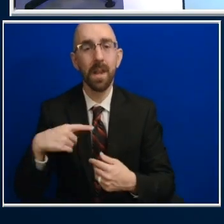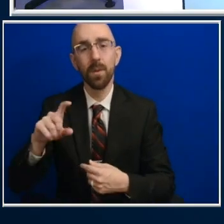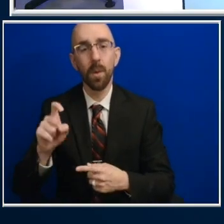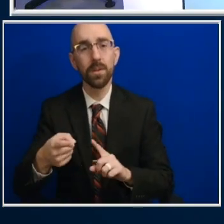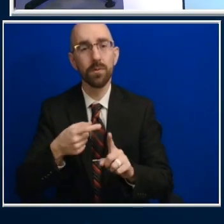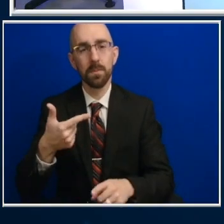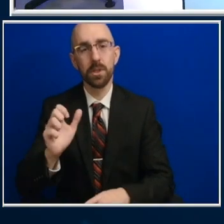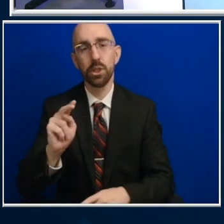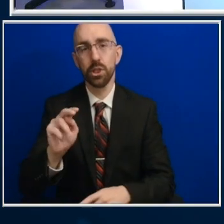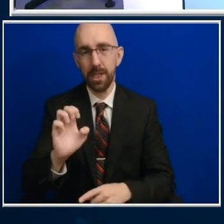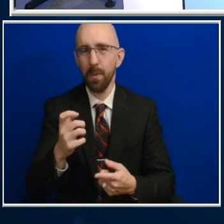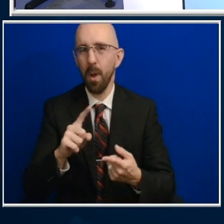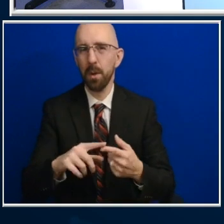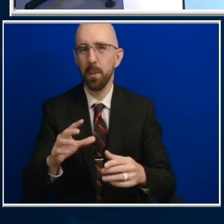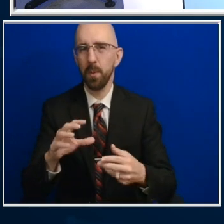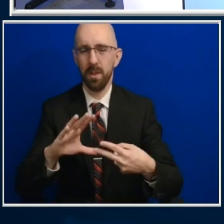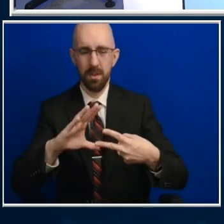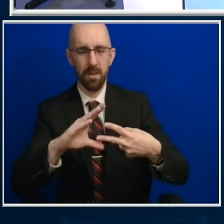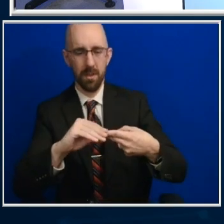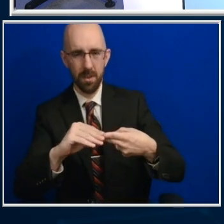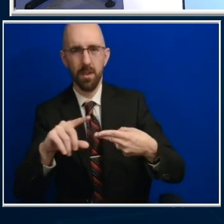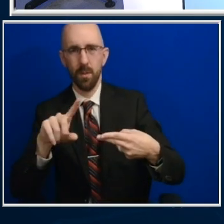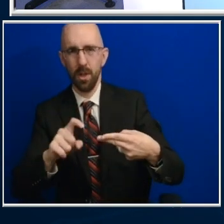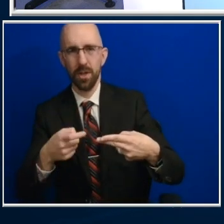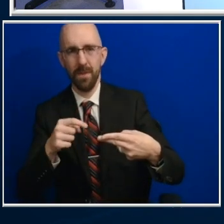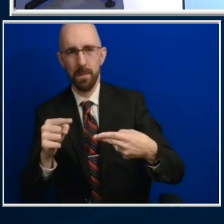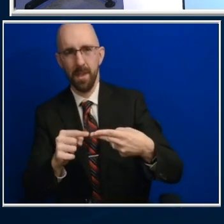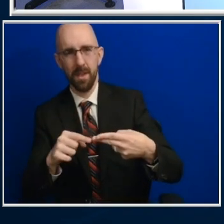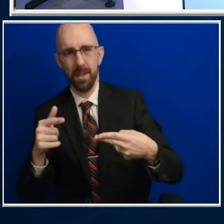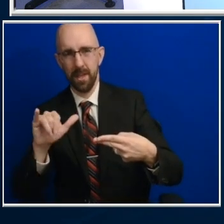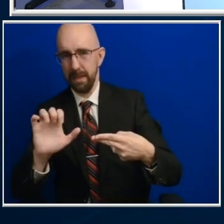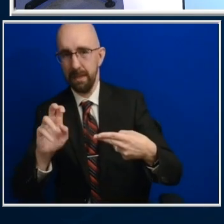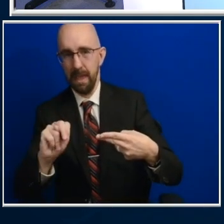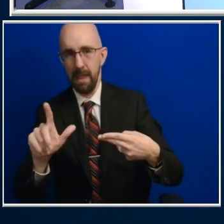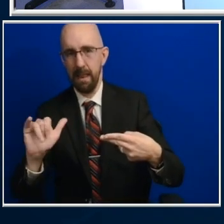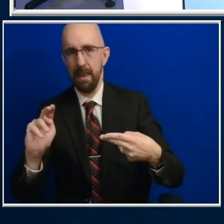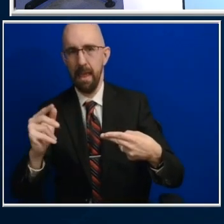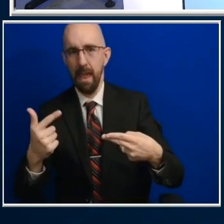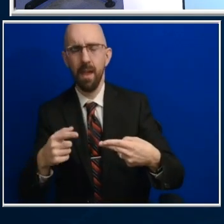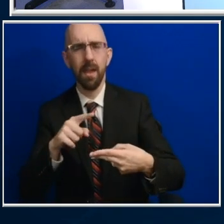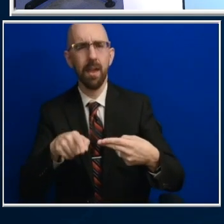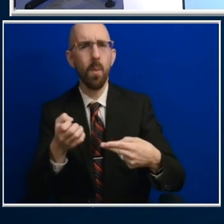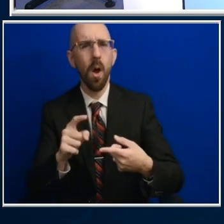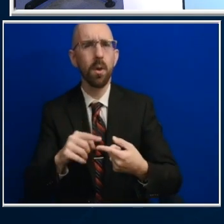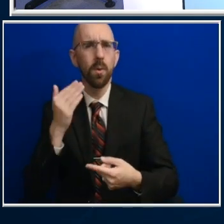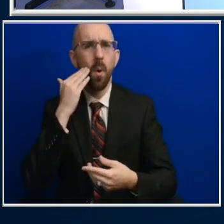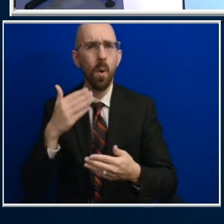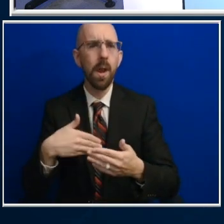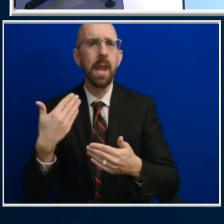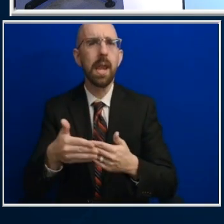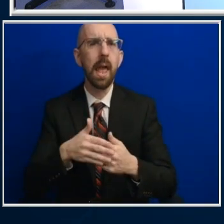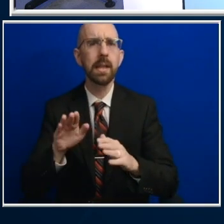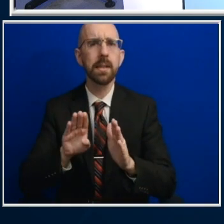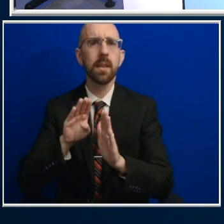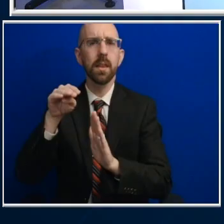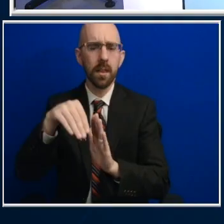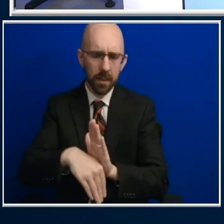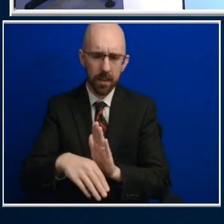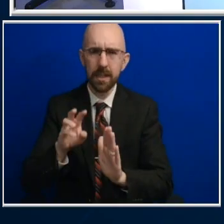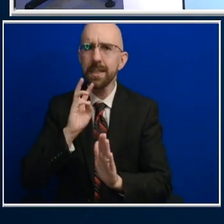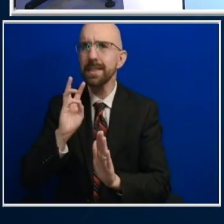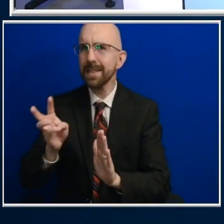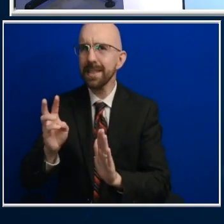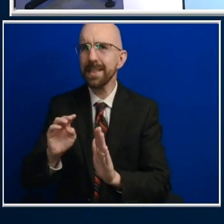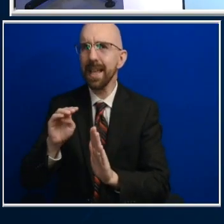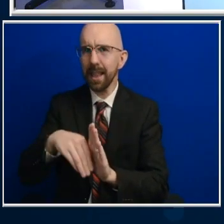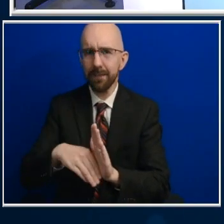combine it with a question from Yen Liang. Jean wants to know what's the next cliff after 60, and Yen Liang would